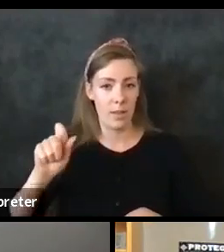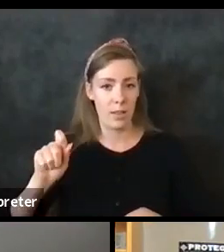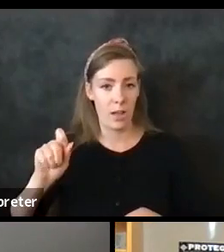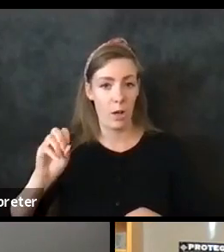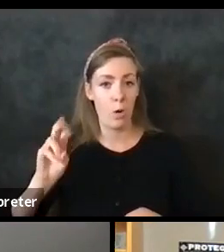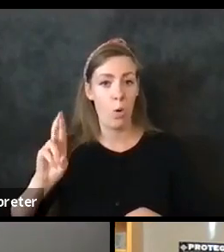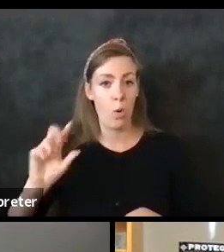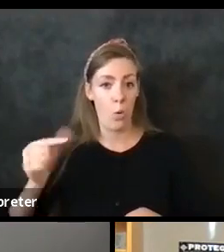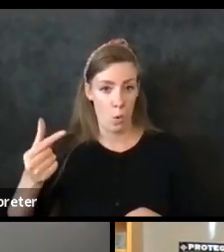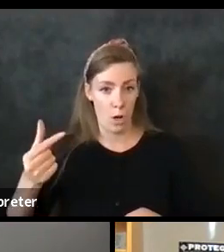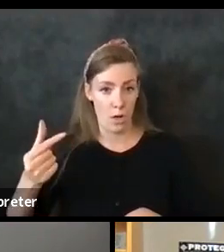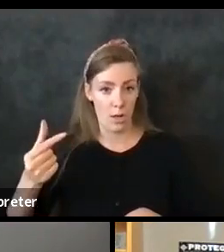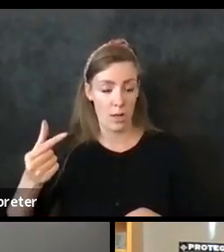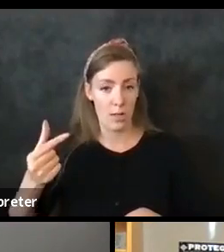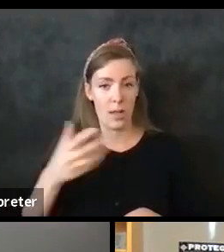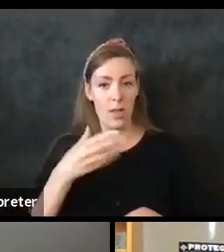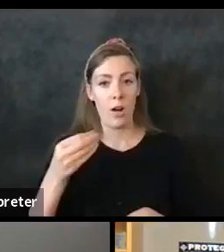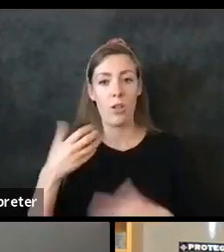aap.org, and also